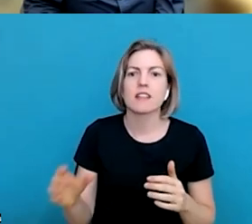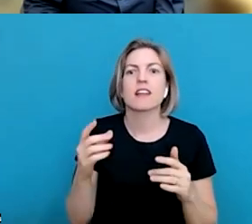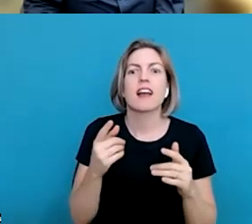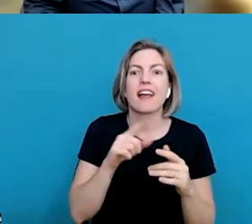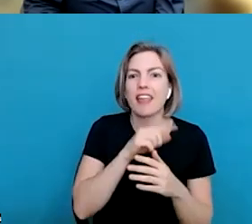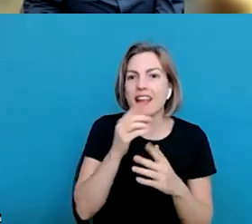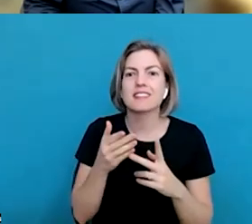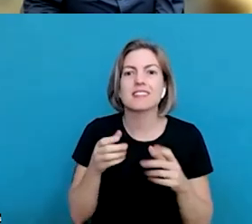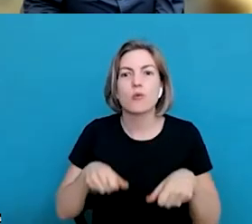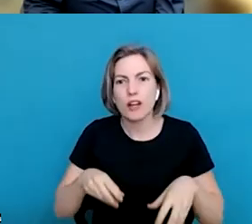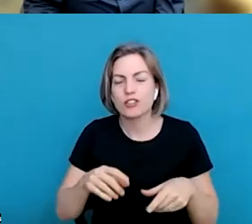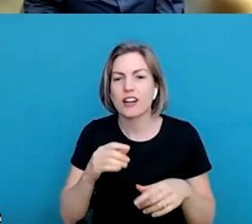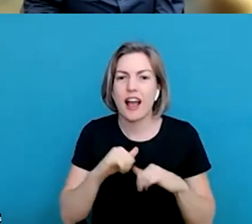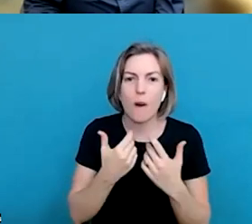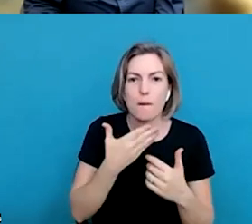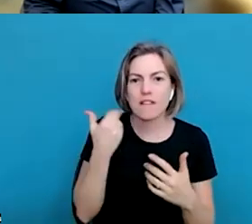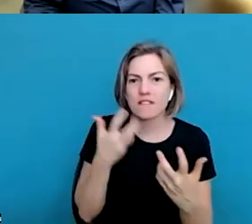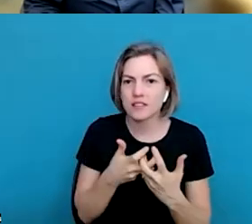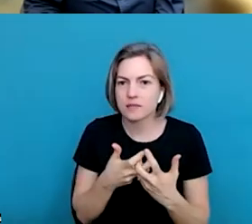that they better fit you. So that's a